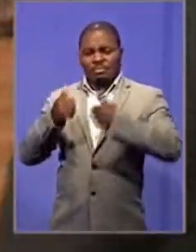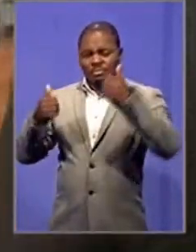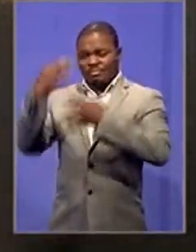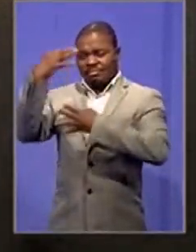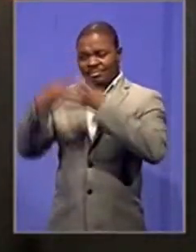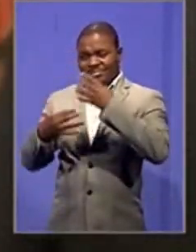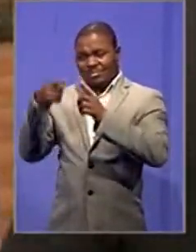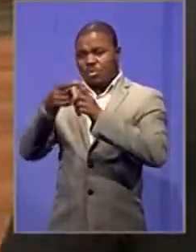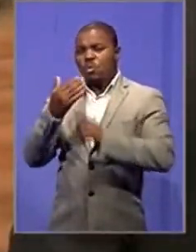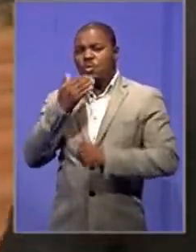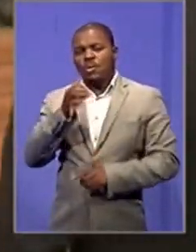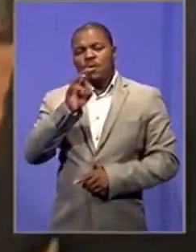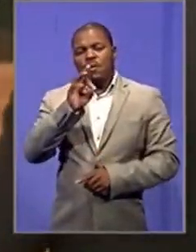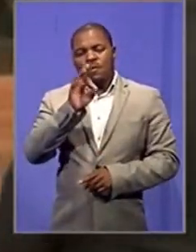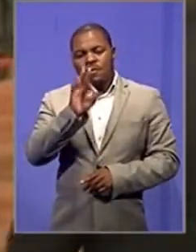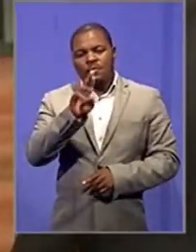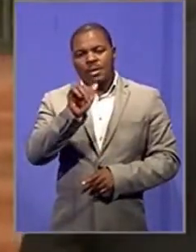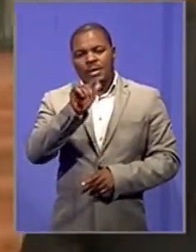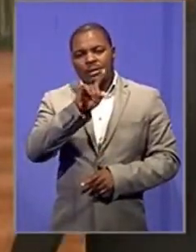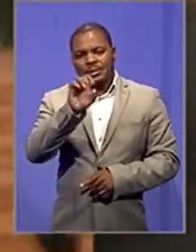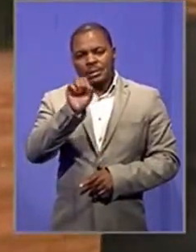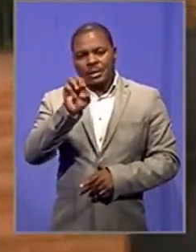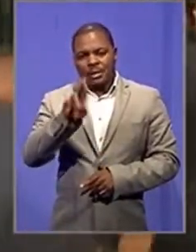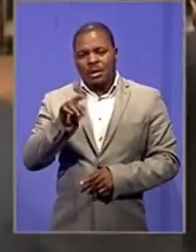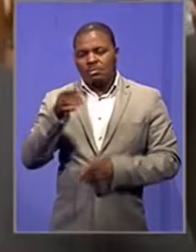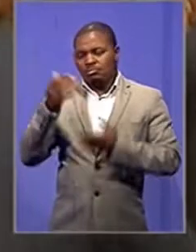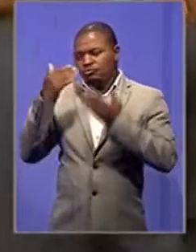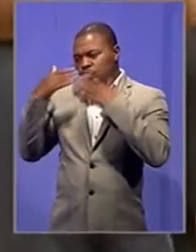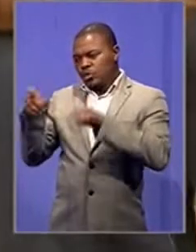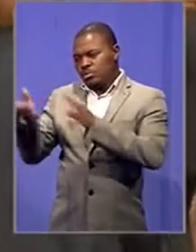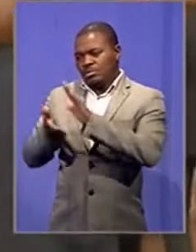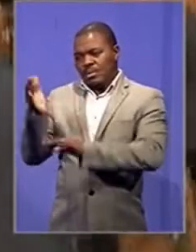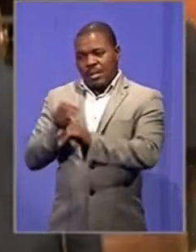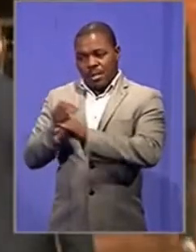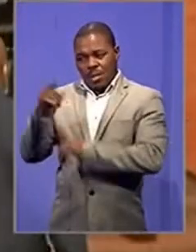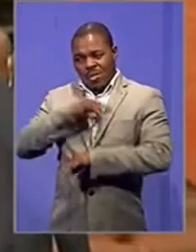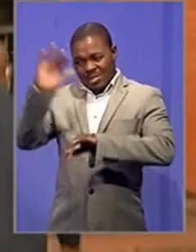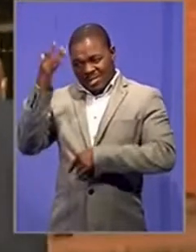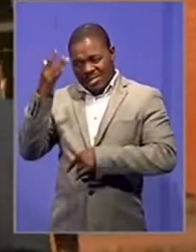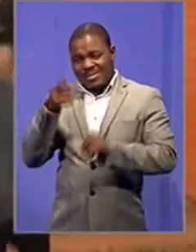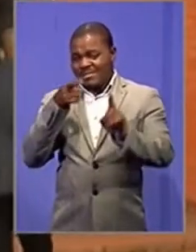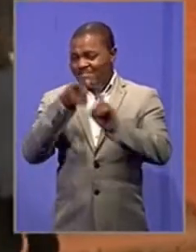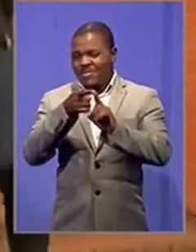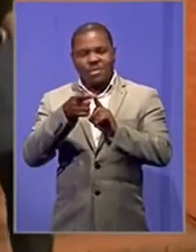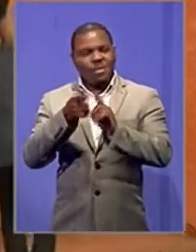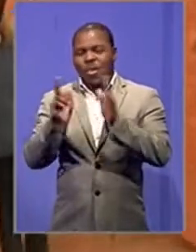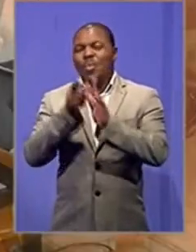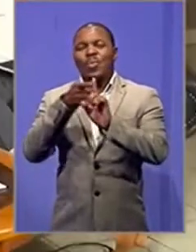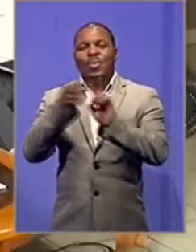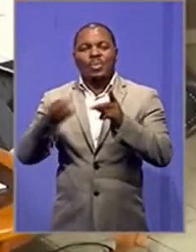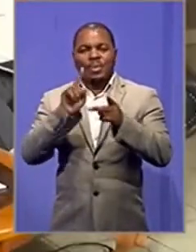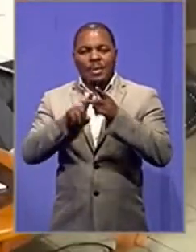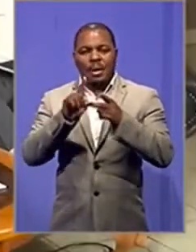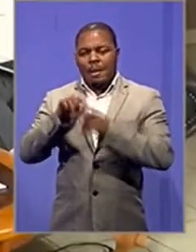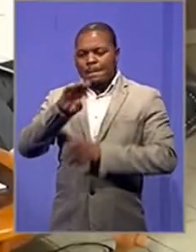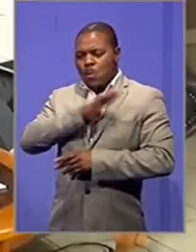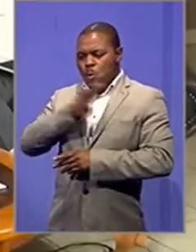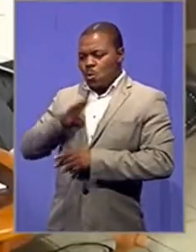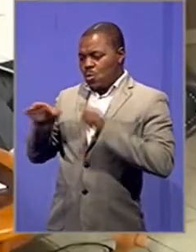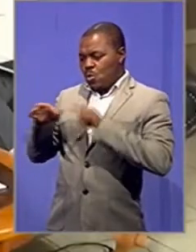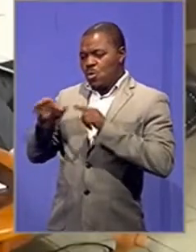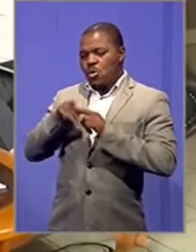tsa kgopololo Arthur Fraser ya go neela Zuma parola ka mabaka a boitekanelo ga e ka fa molaong ebile e nyatsa boto ya parola ya